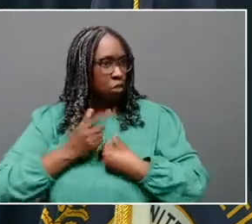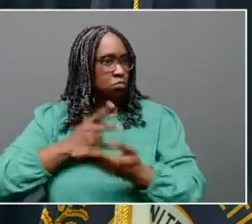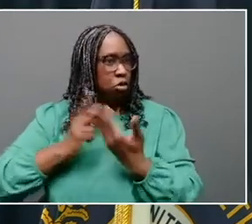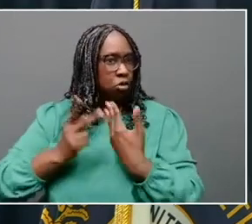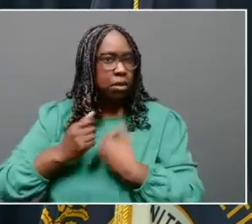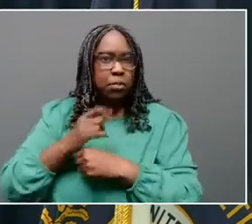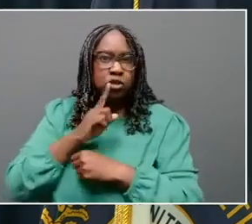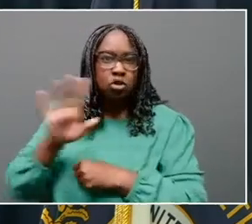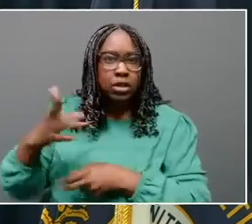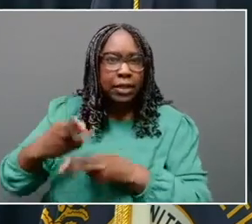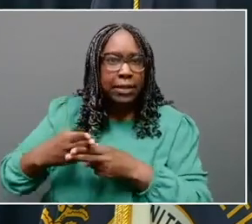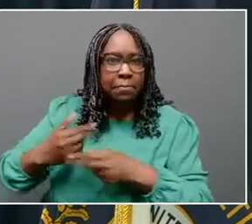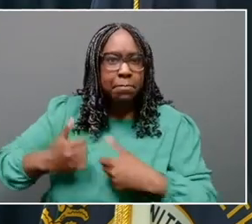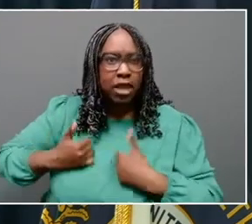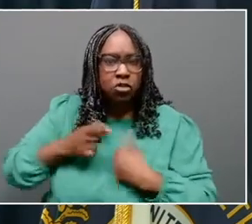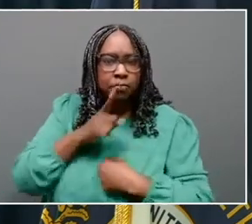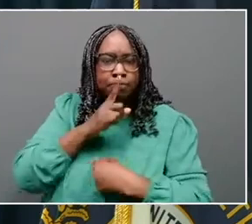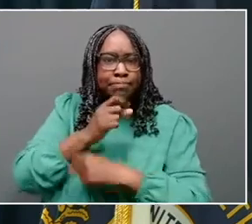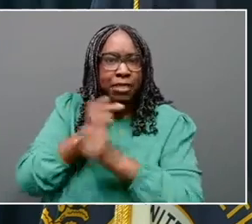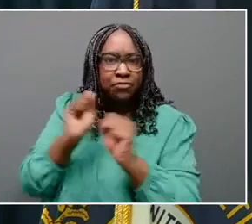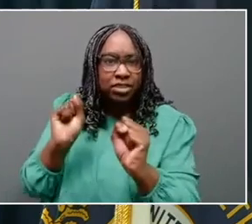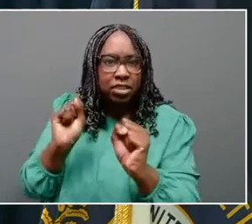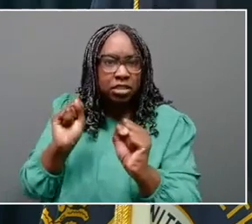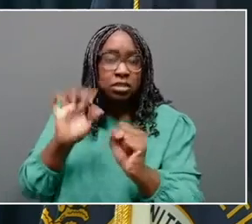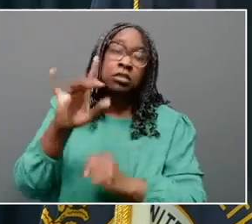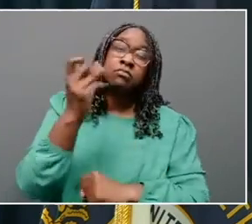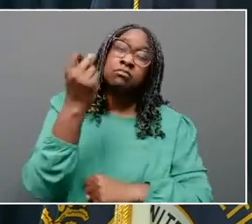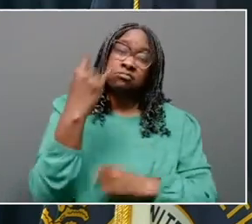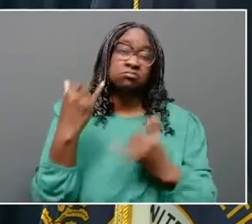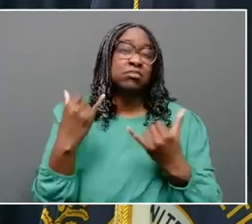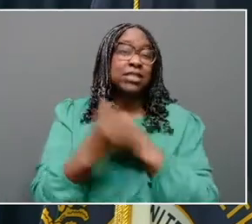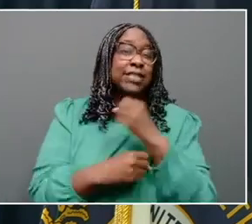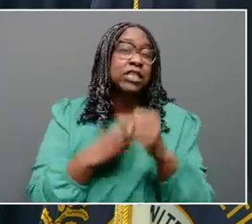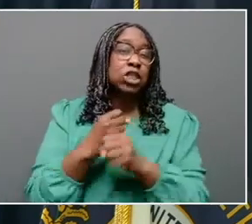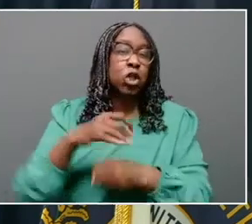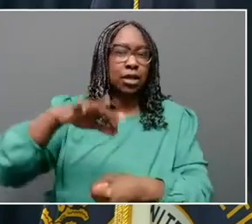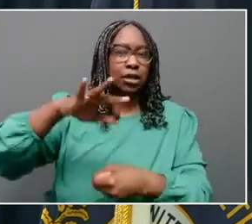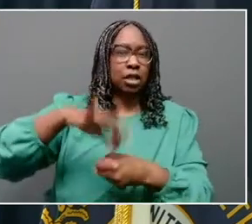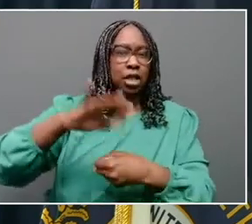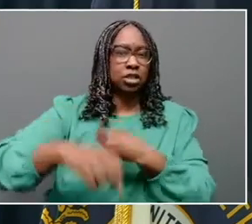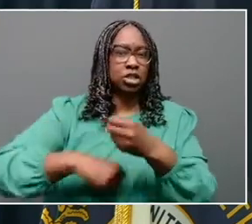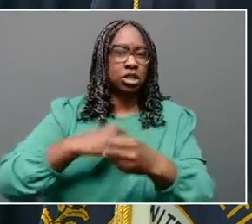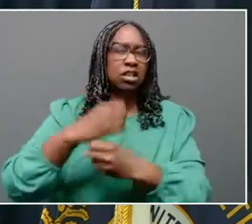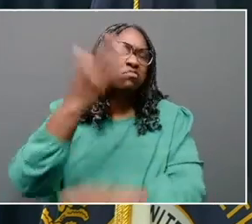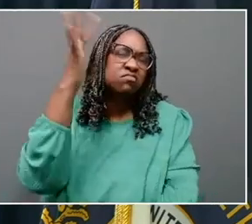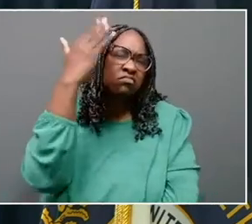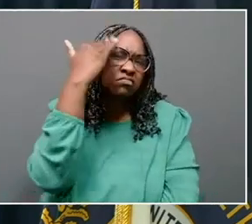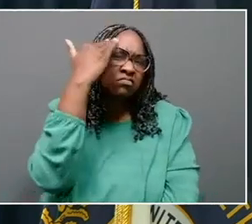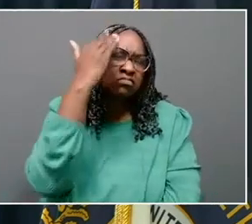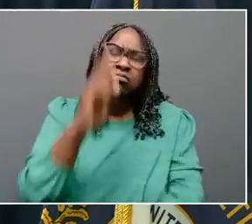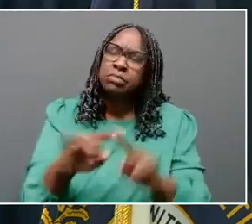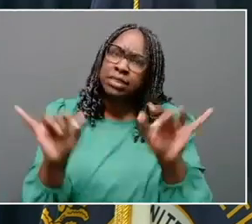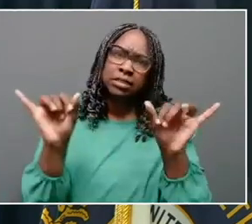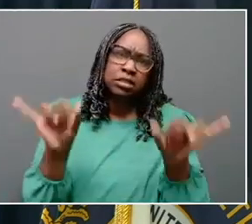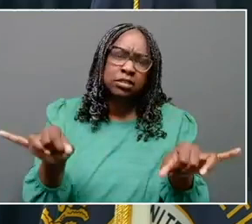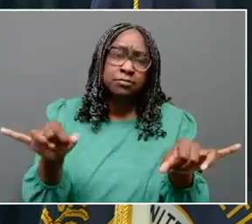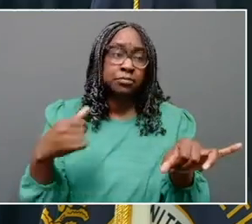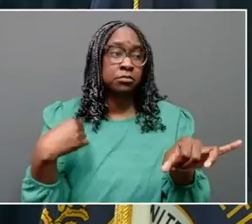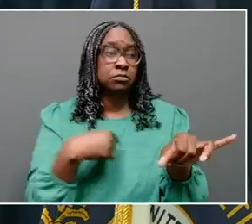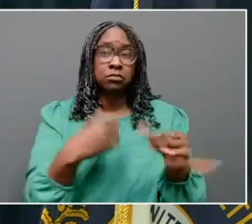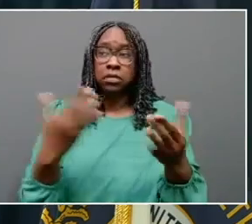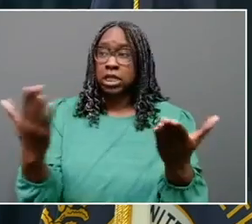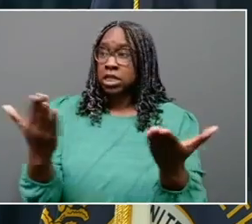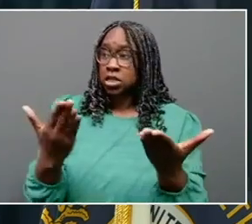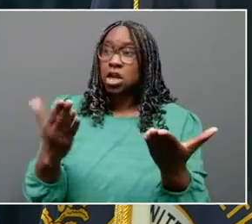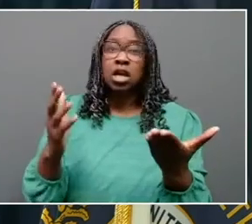Yes, this is an election year. I'm quite aware, but that is no reason that those of us in this building cannot come together